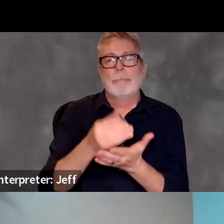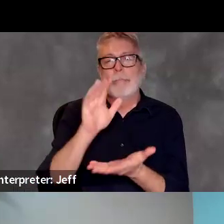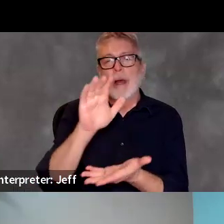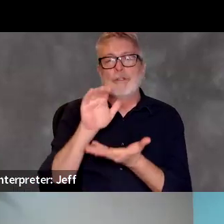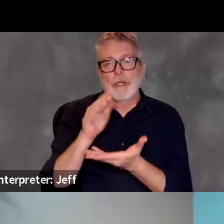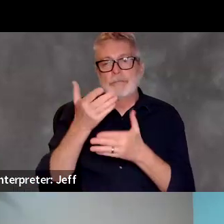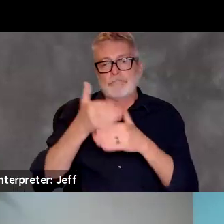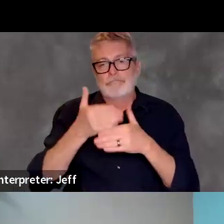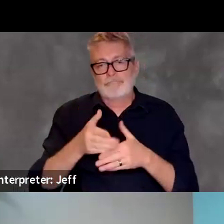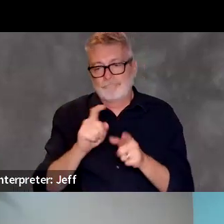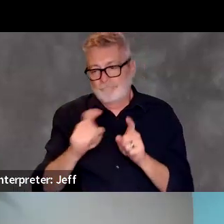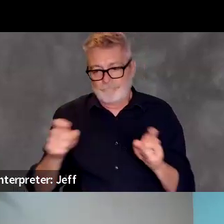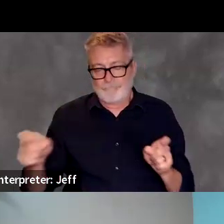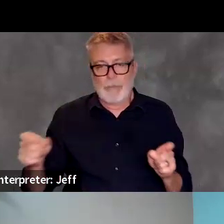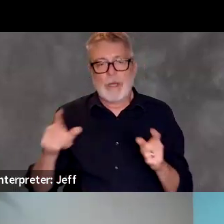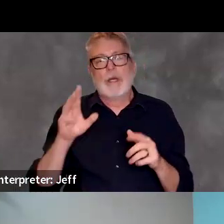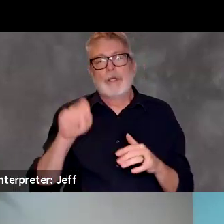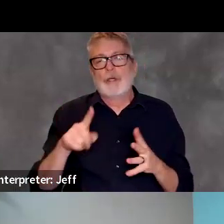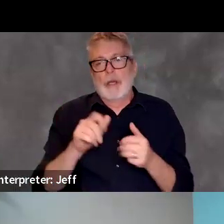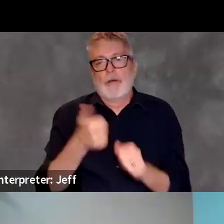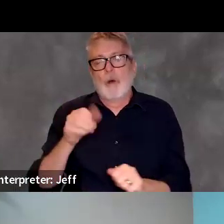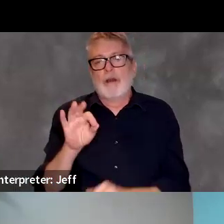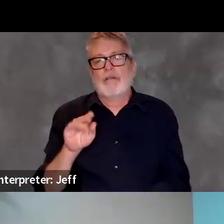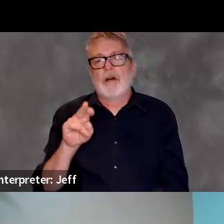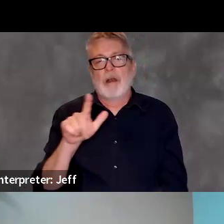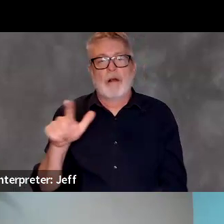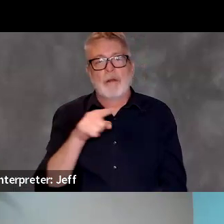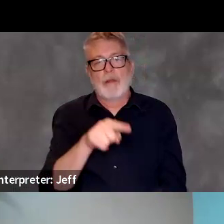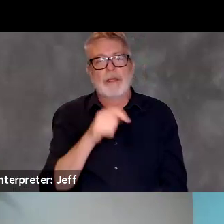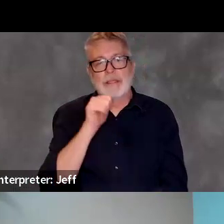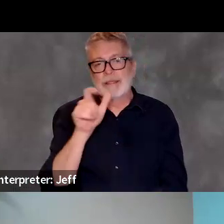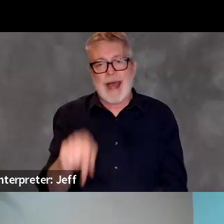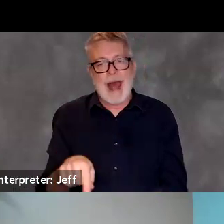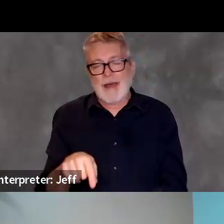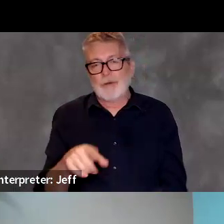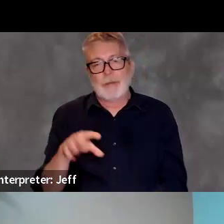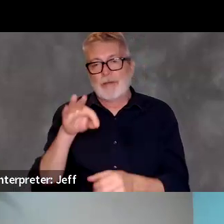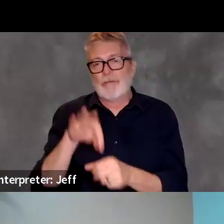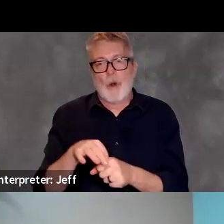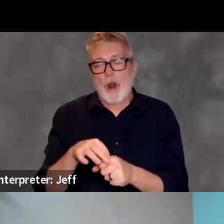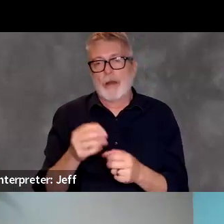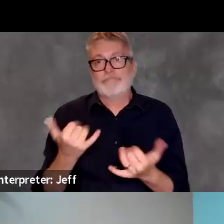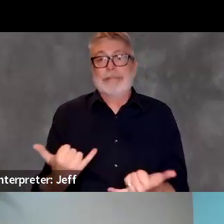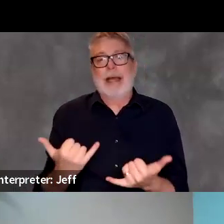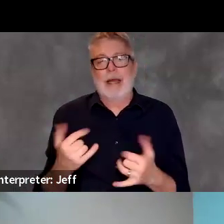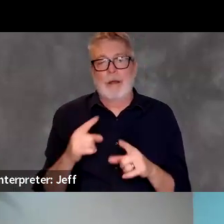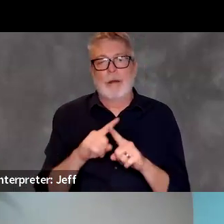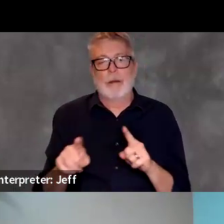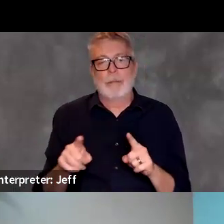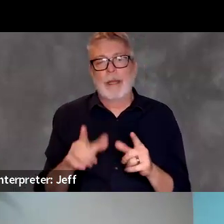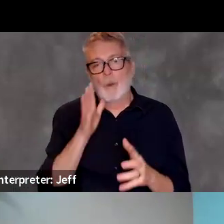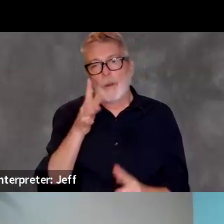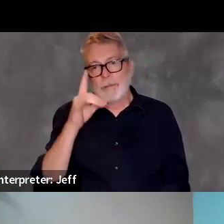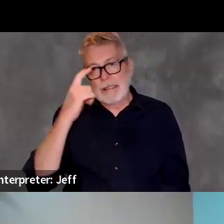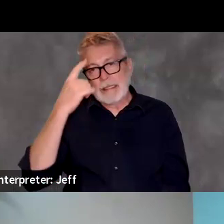should be funnel proof. So that bill doesn't necessarily have to get voted on really quickly, but it would be smart